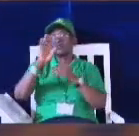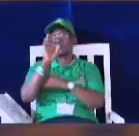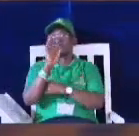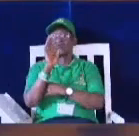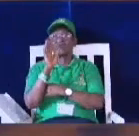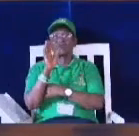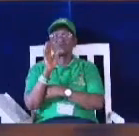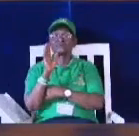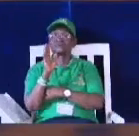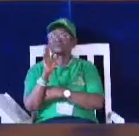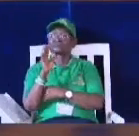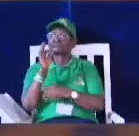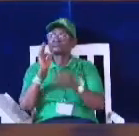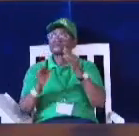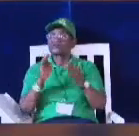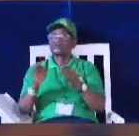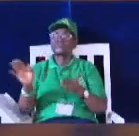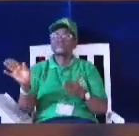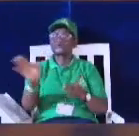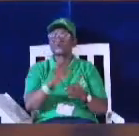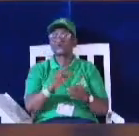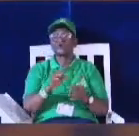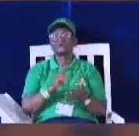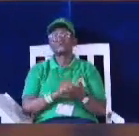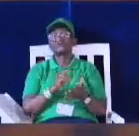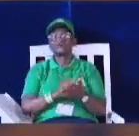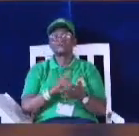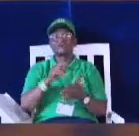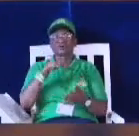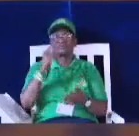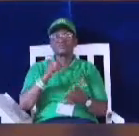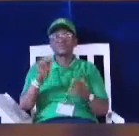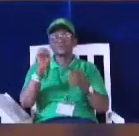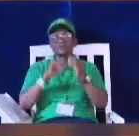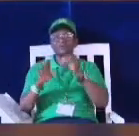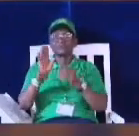And if your doctor says, oh God, you know that's trouble.